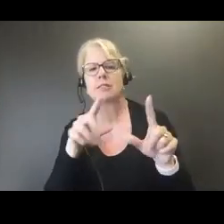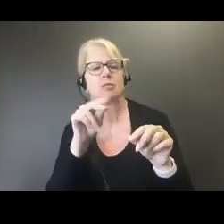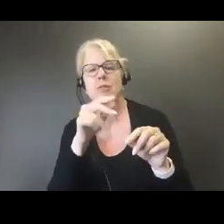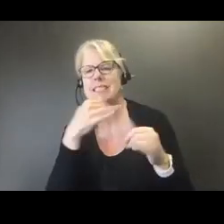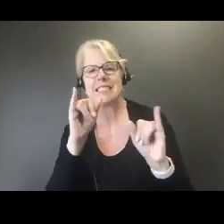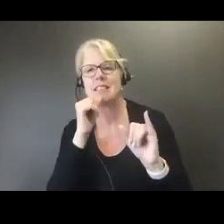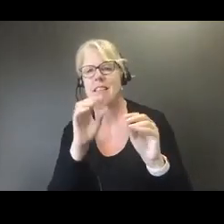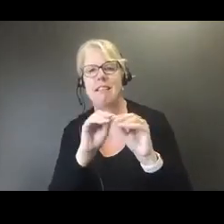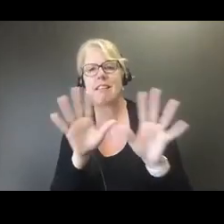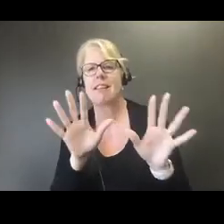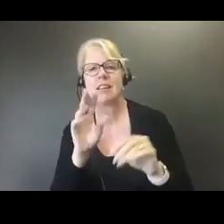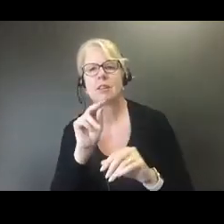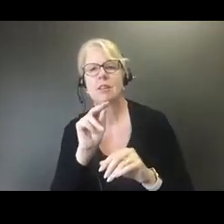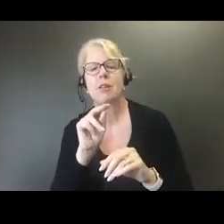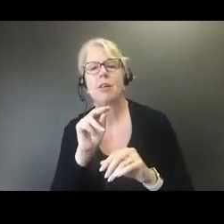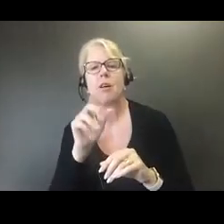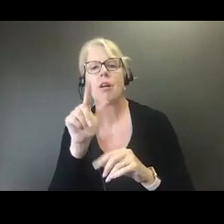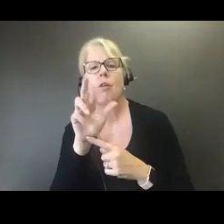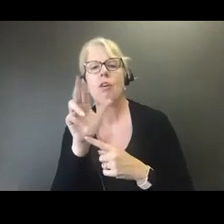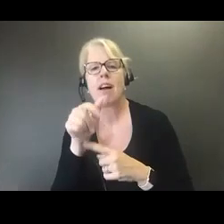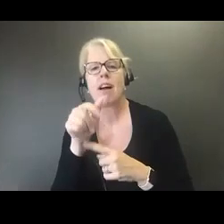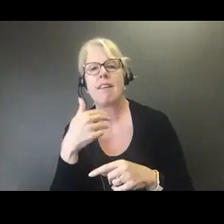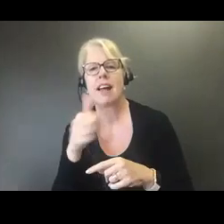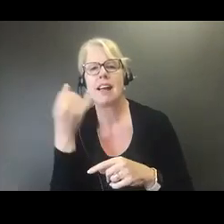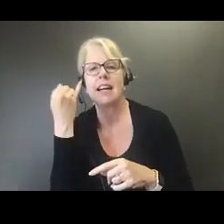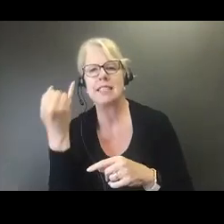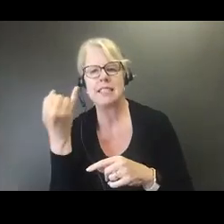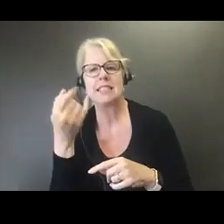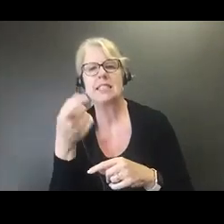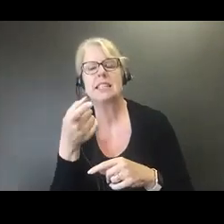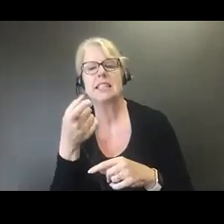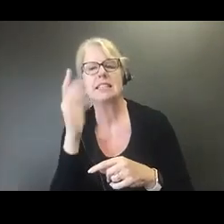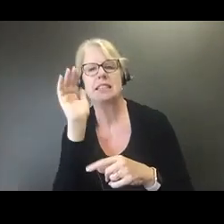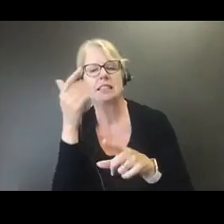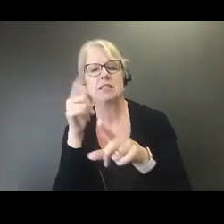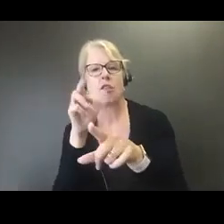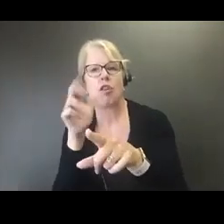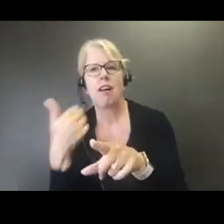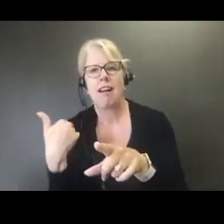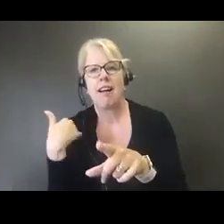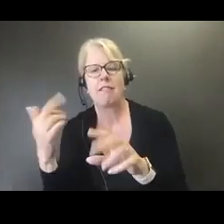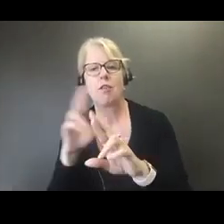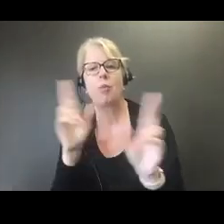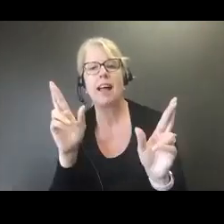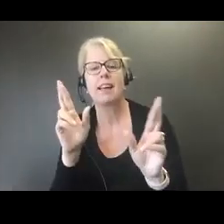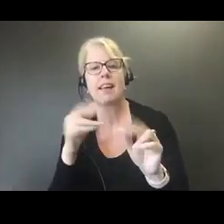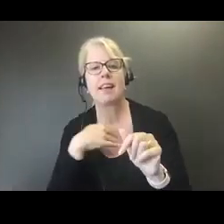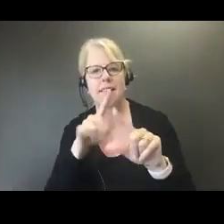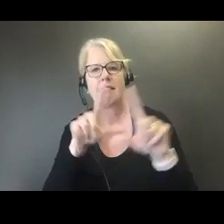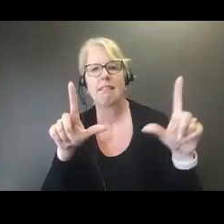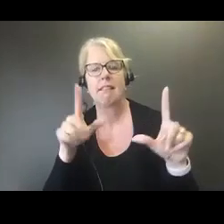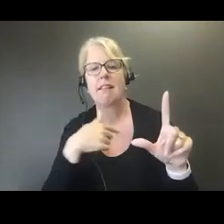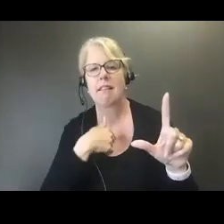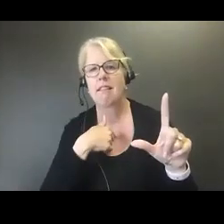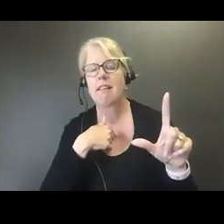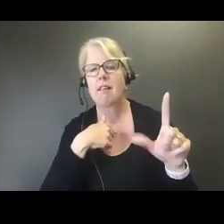clear. Laura, do you have any ideas? I'm wondering if, since Laura has the What I'm going to do, guys, is I